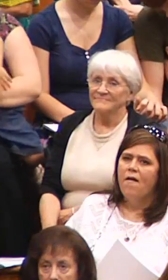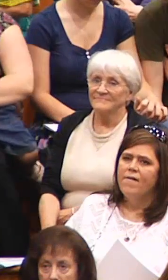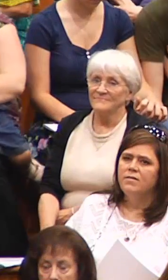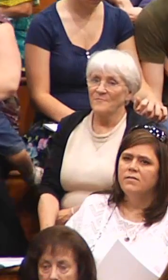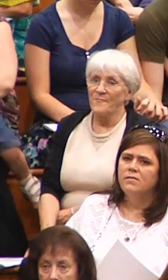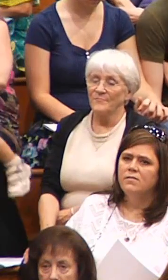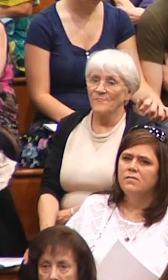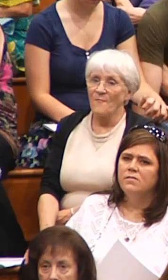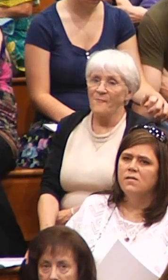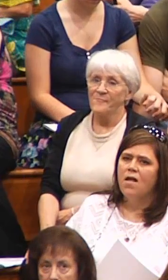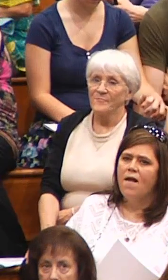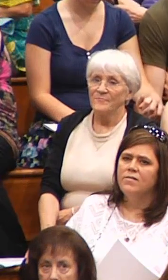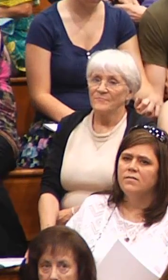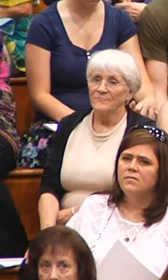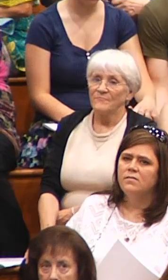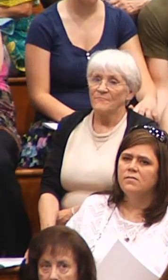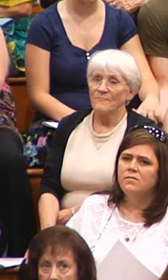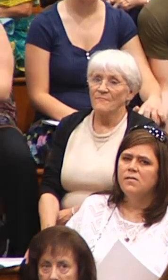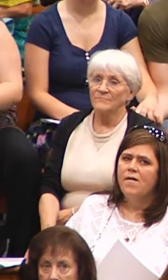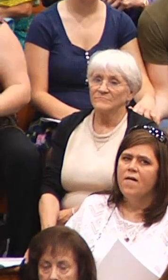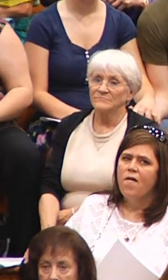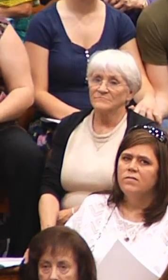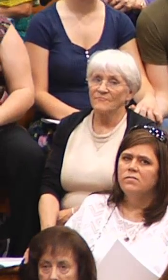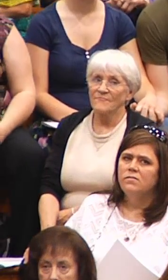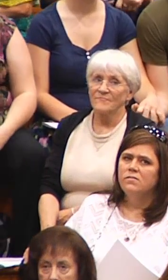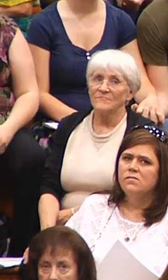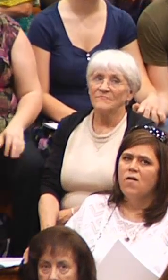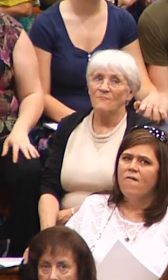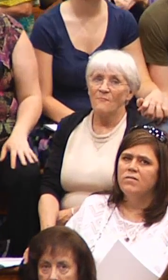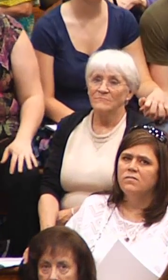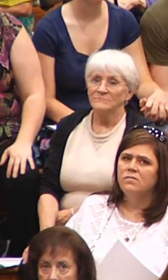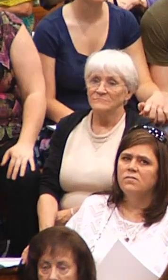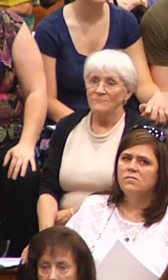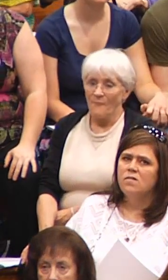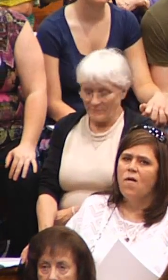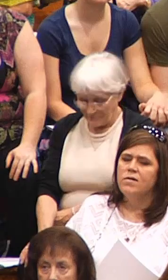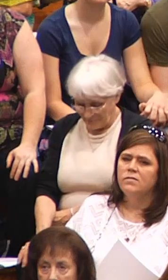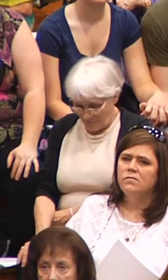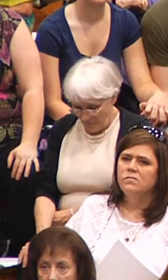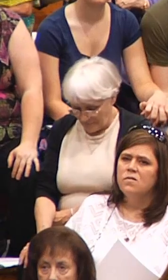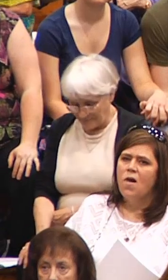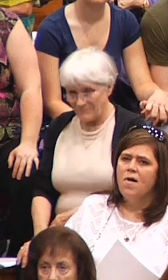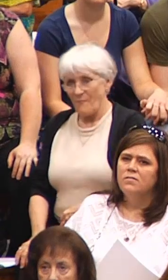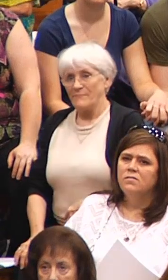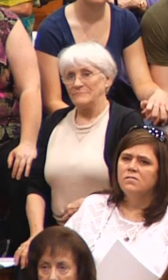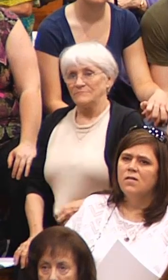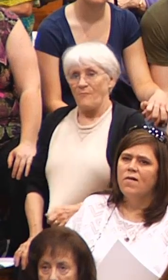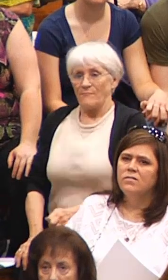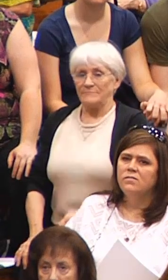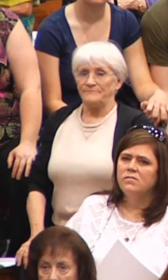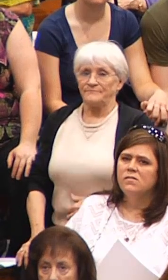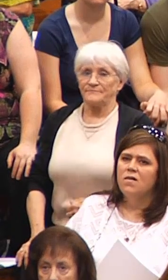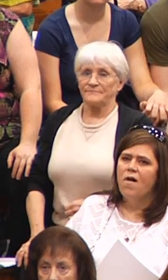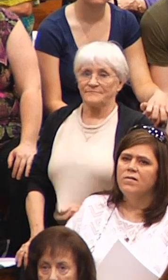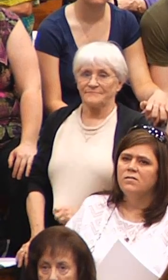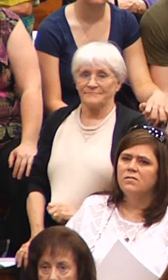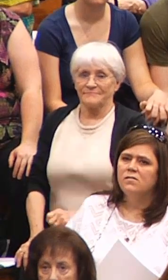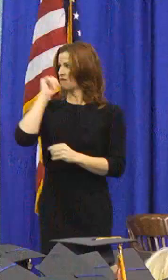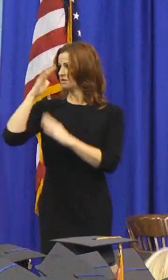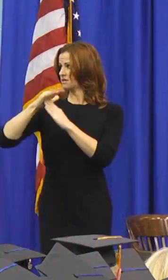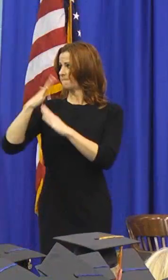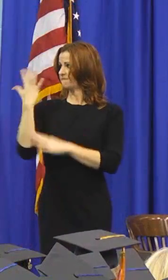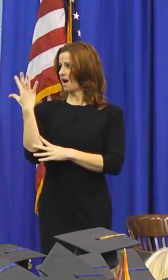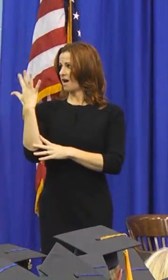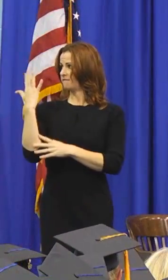The economic status of America has fallen. America is not even in the top five countries in the global markets anymore. There